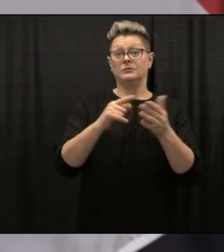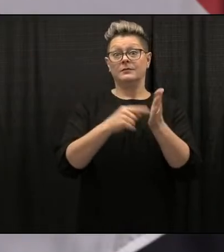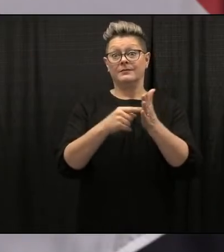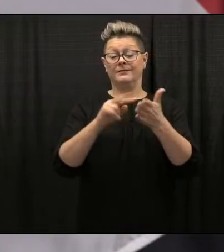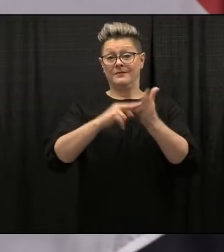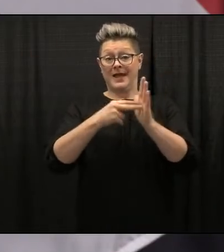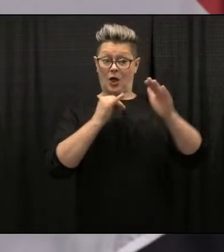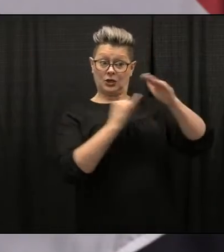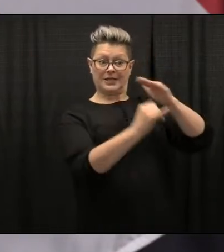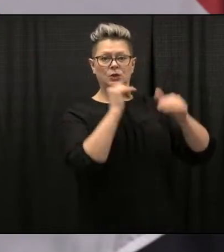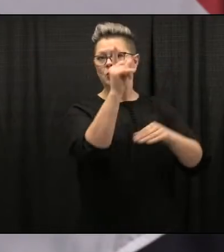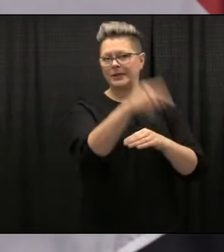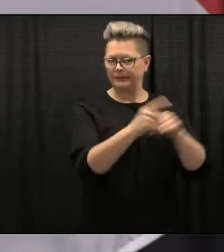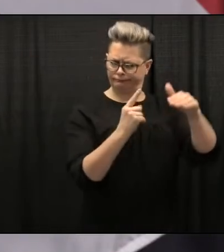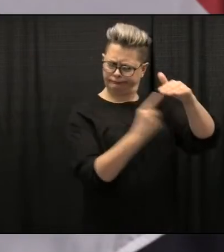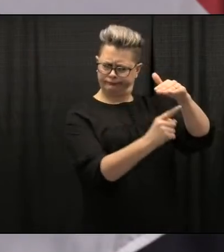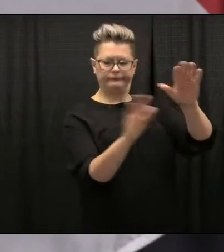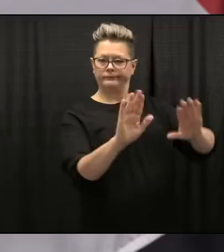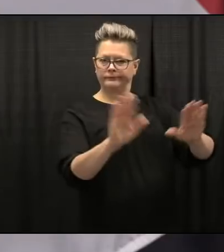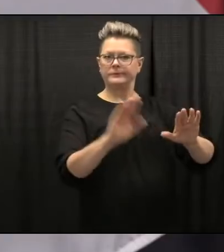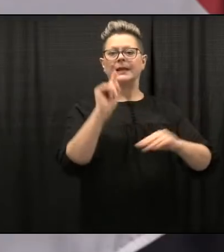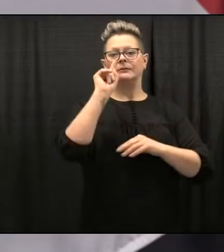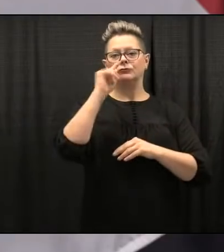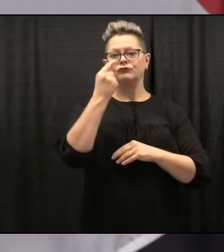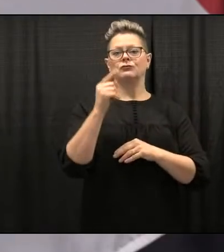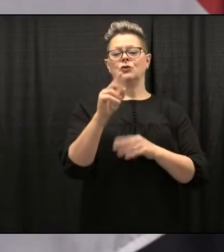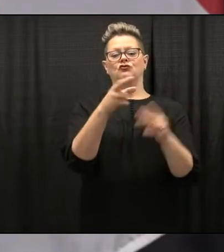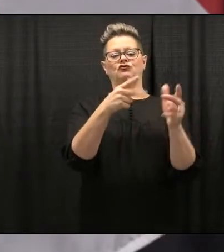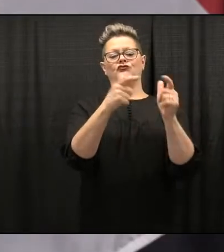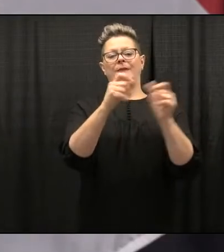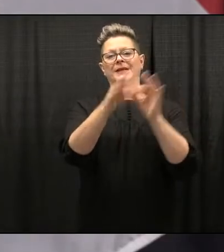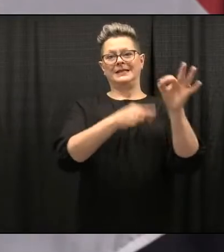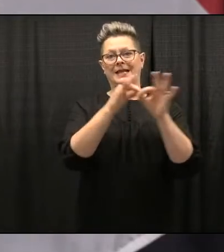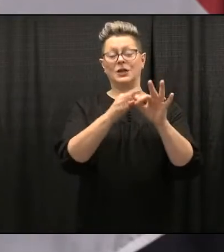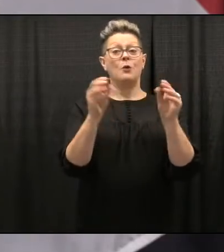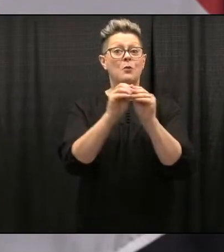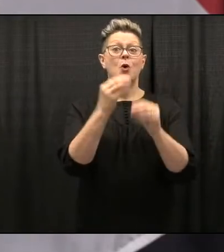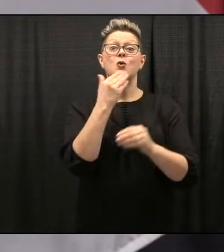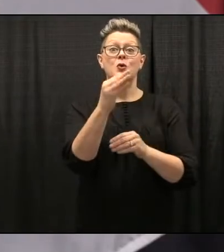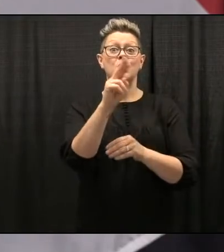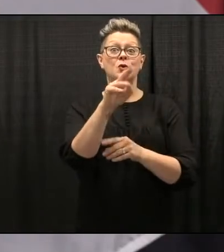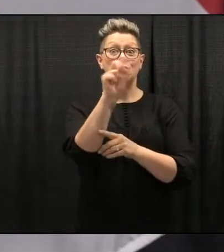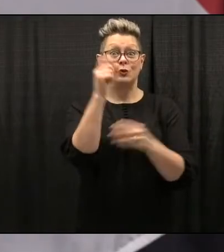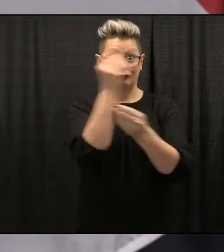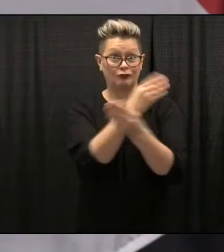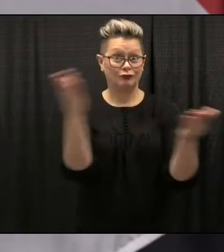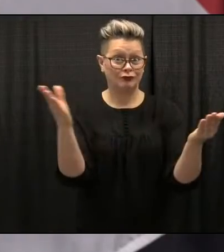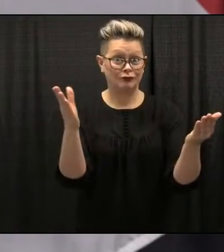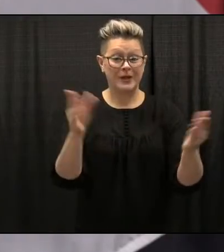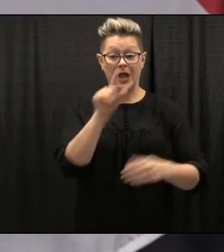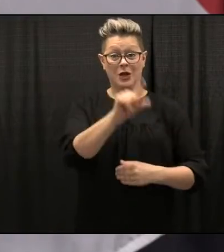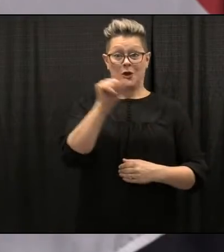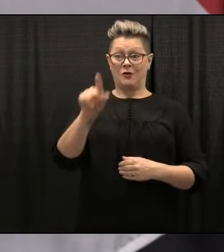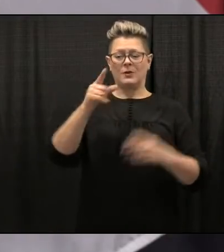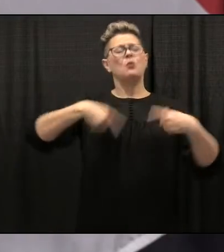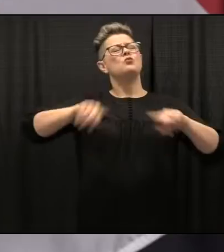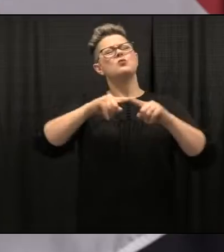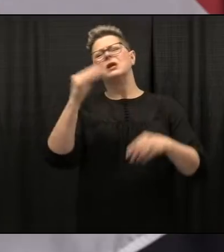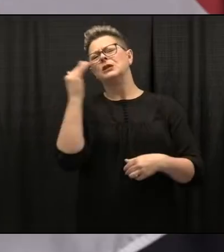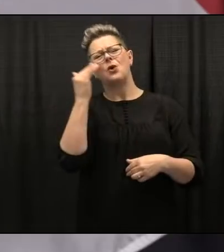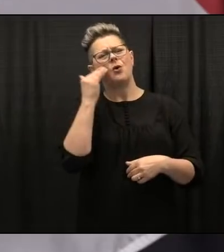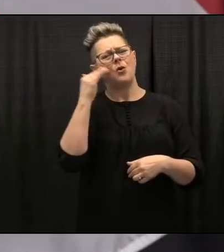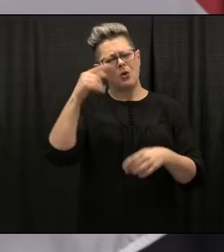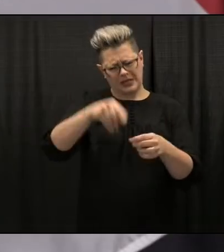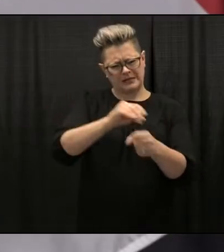time. And I'm happy to have more good news to share this morning. Our government recognizes the toll that